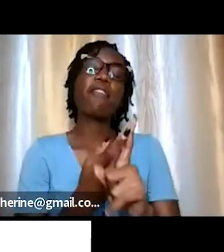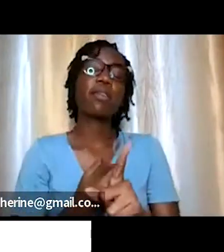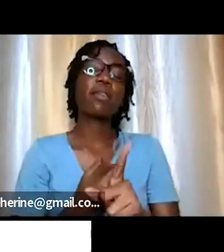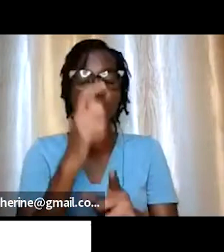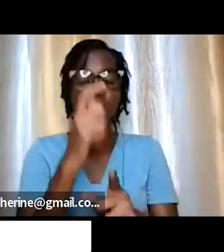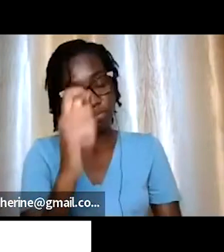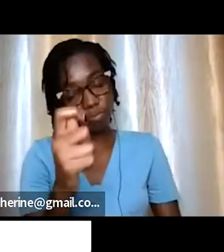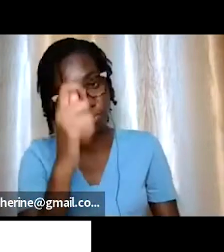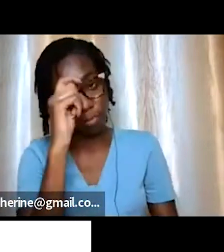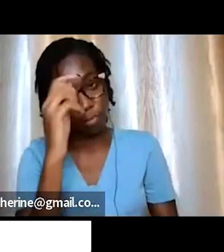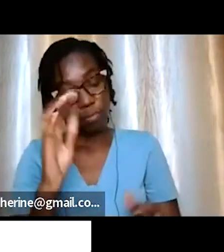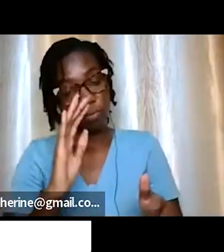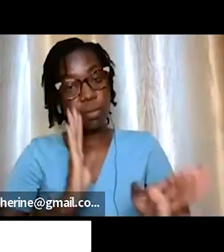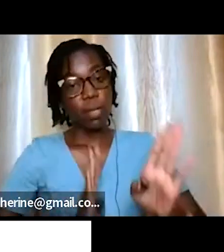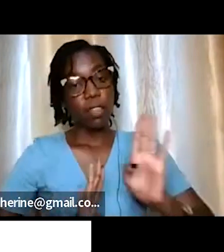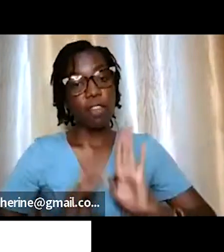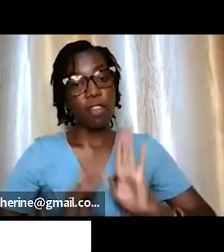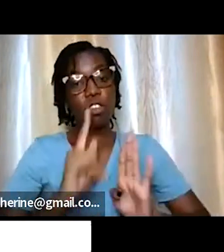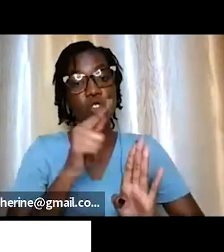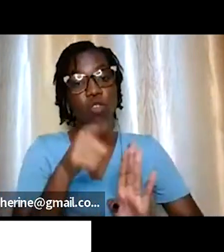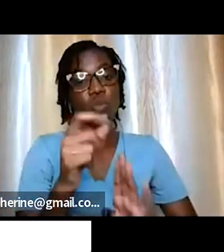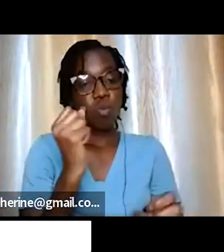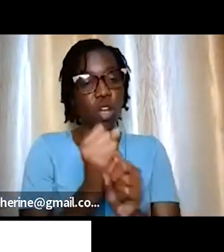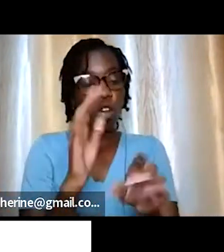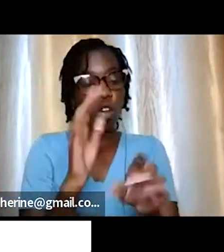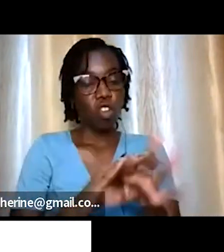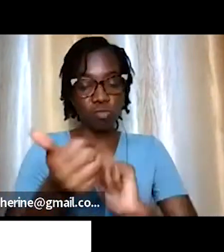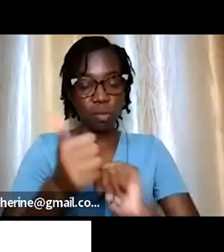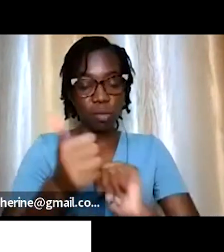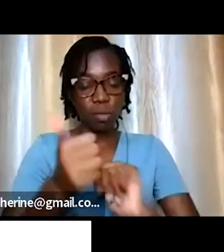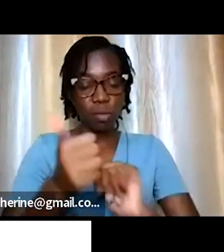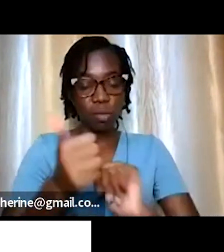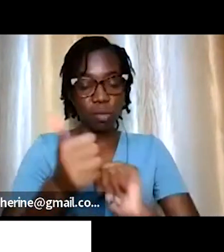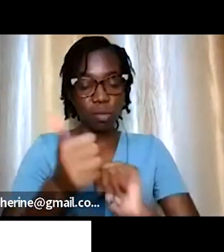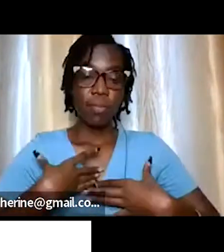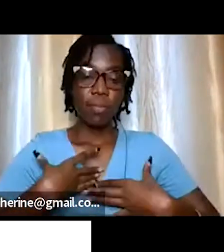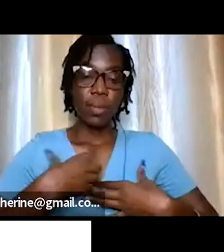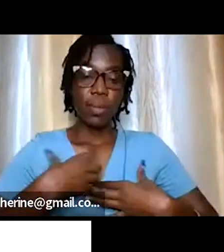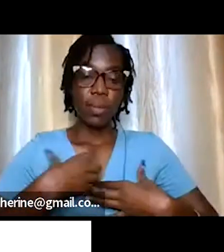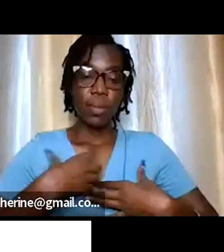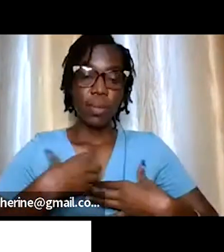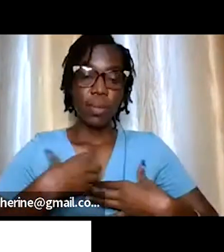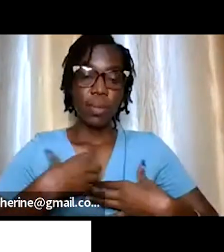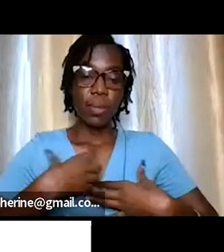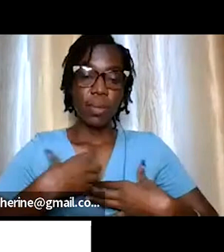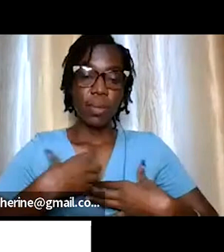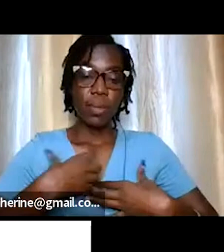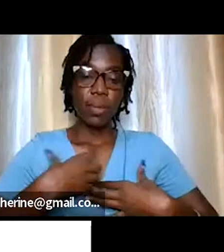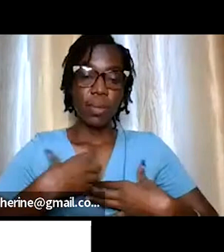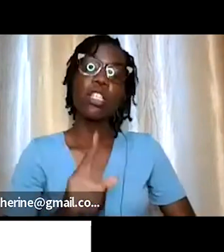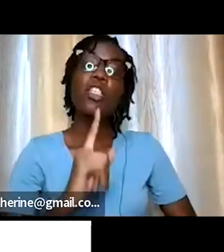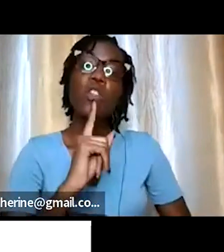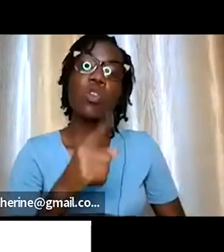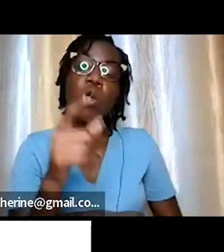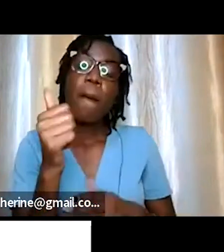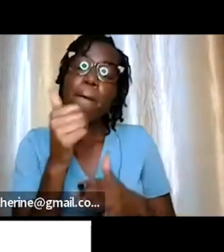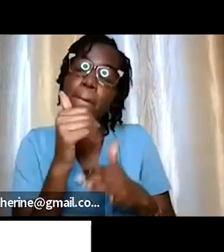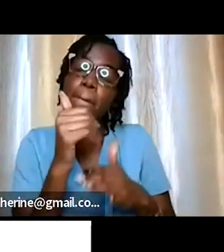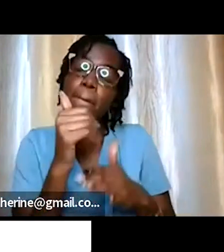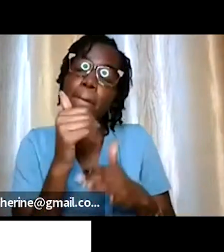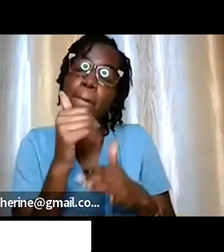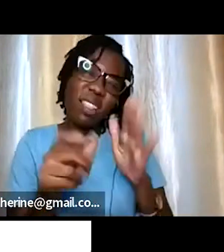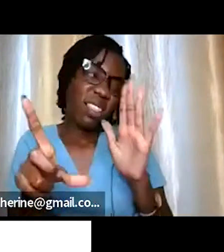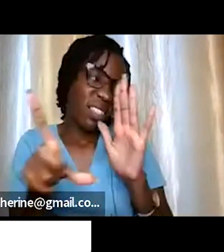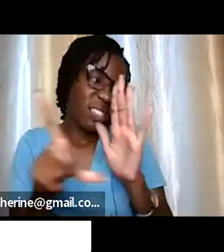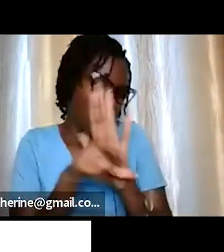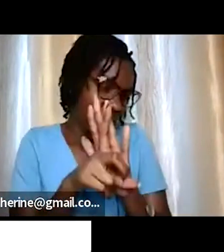on your competence and then your confidence will build up, and consistently seek to learn. The labor laws in our